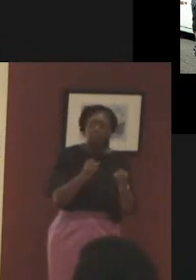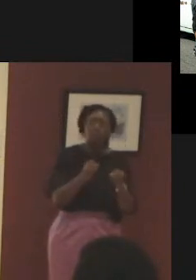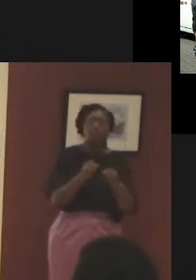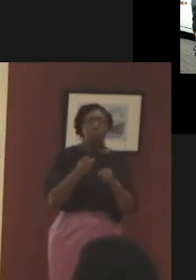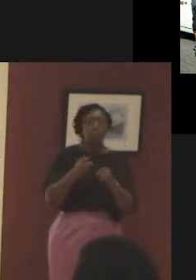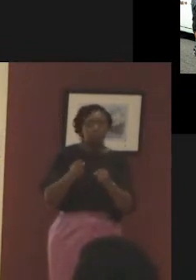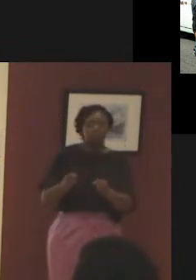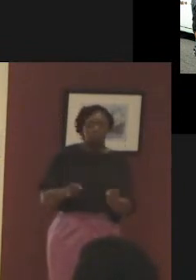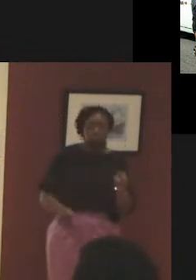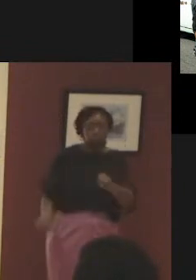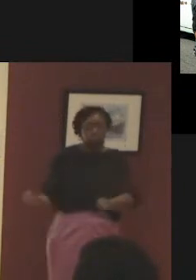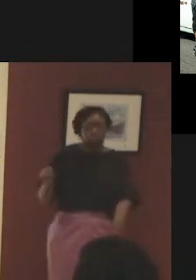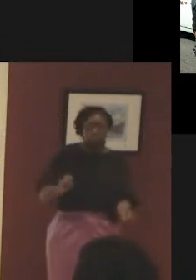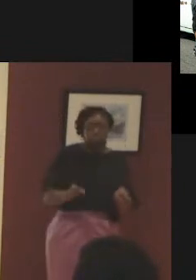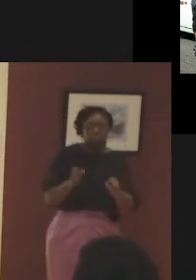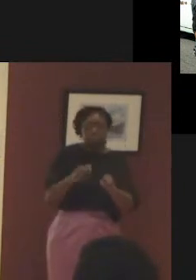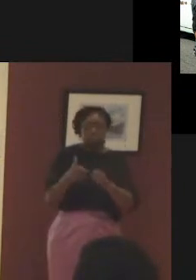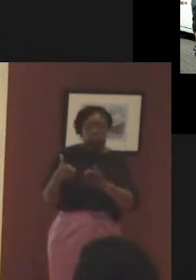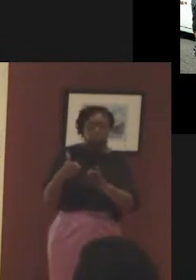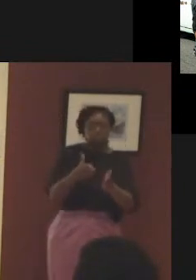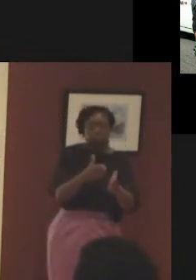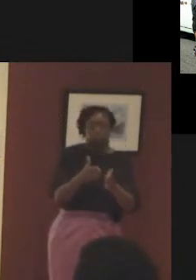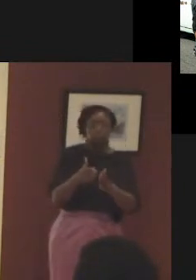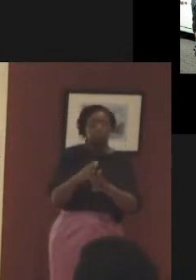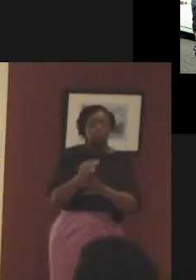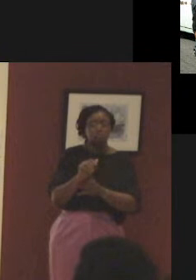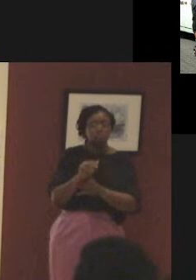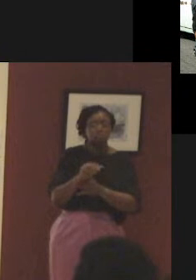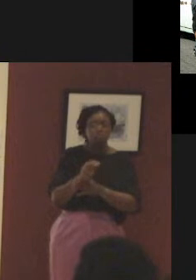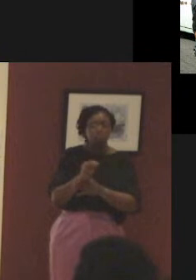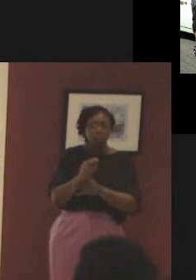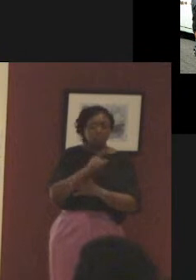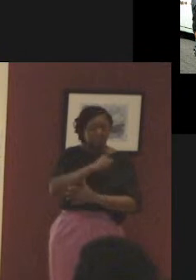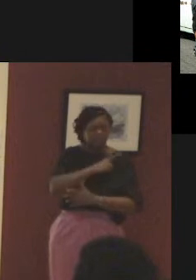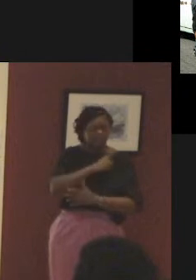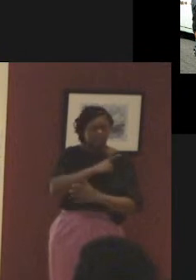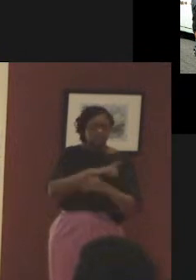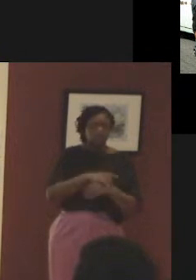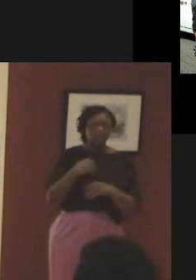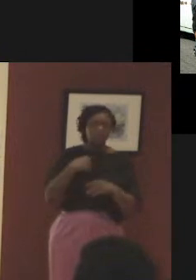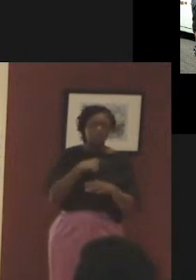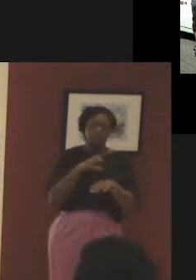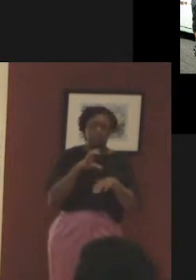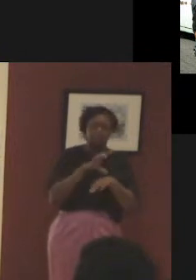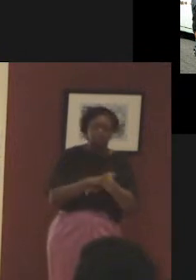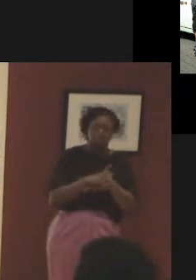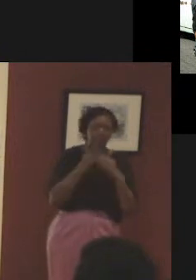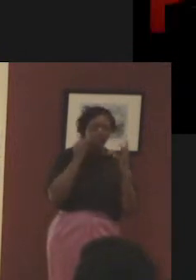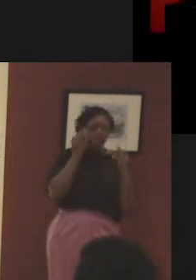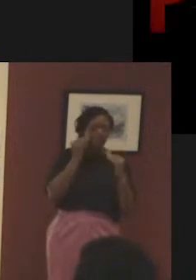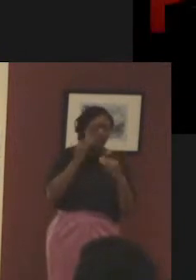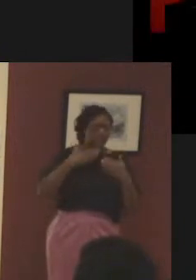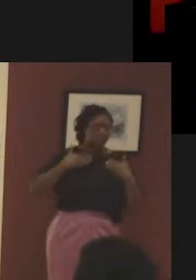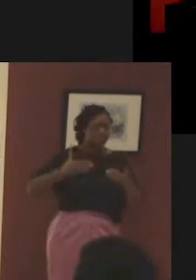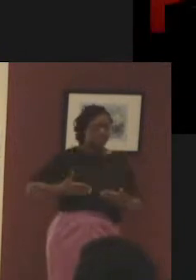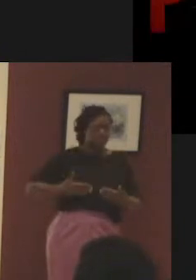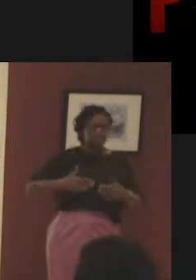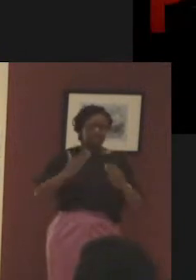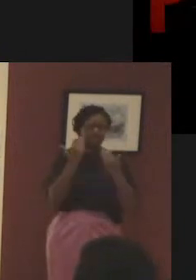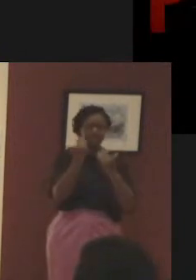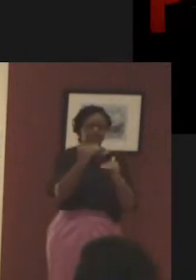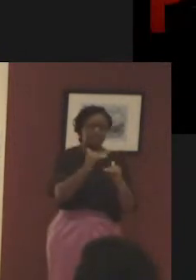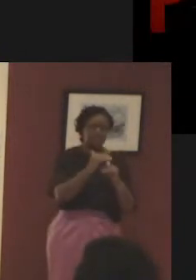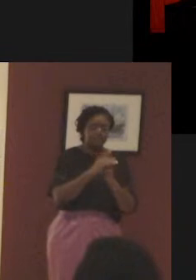the streets of Minneapolis. And in all of these, we are forced to consider the limits of the body.